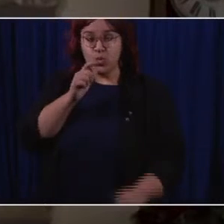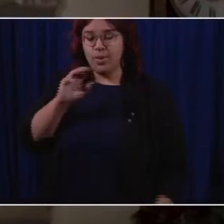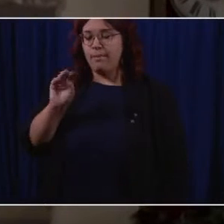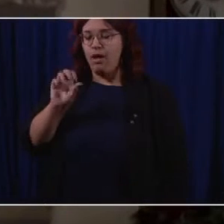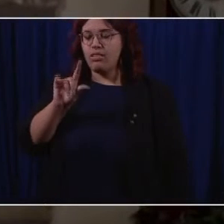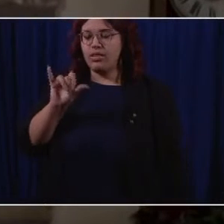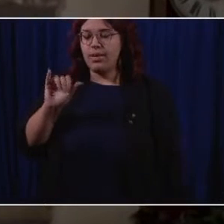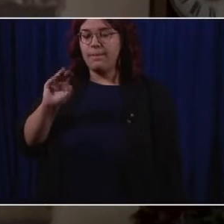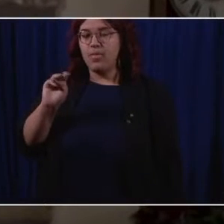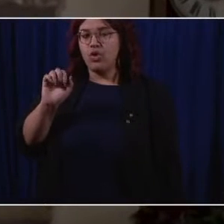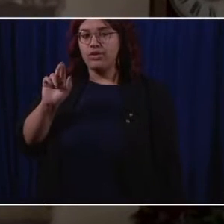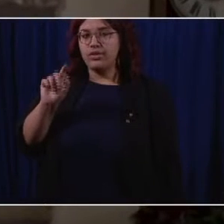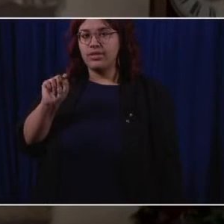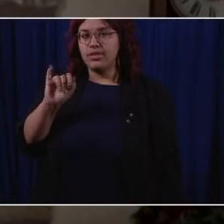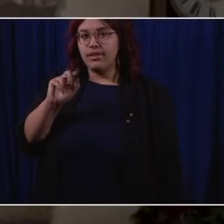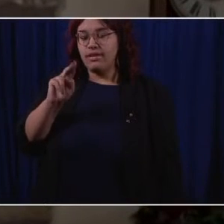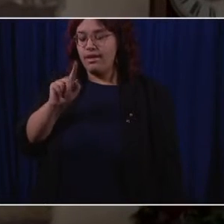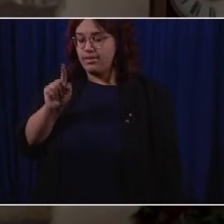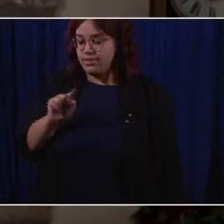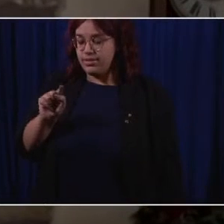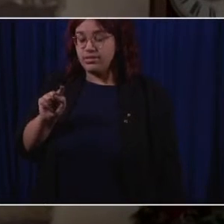Hey, Molly.